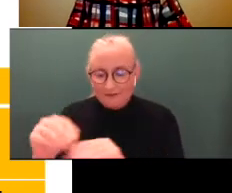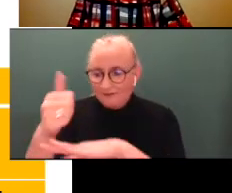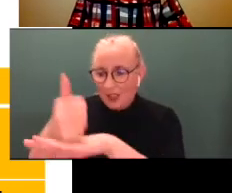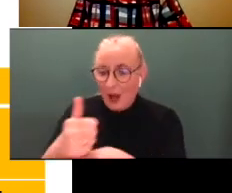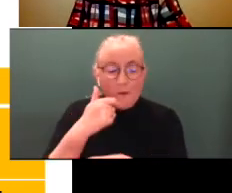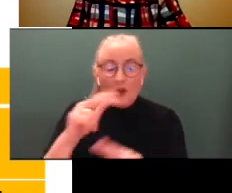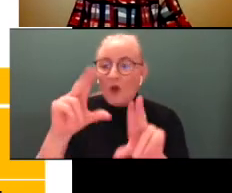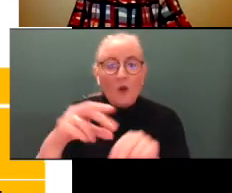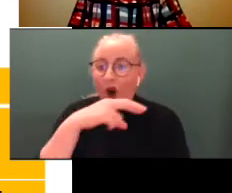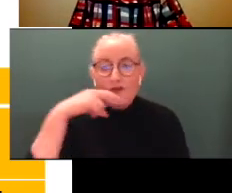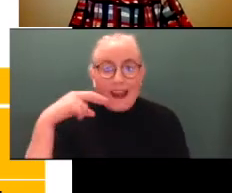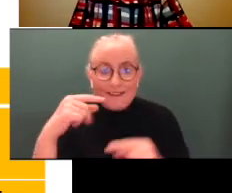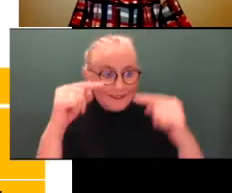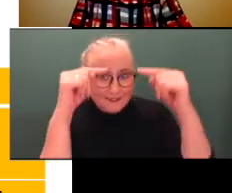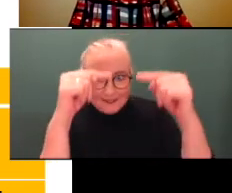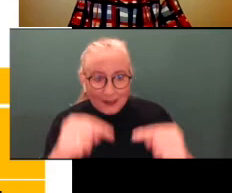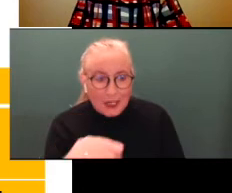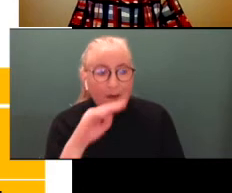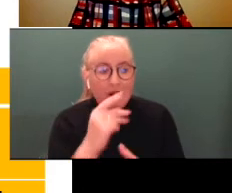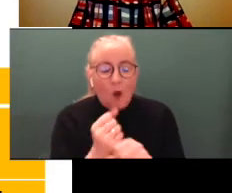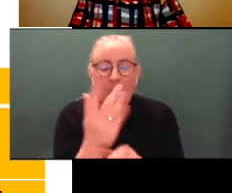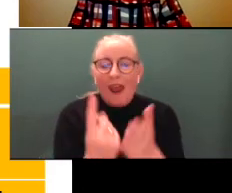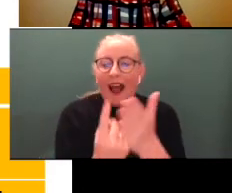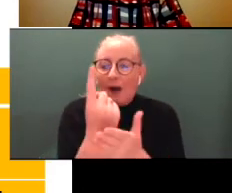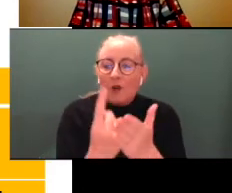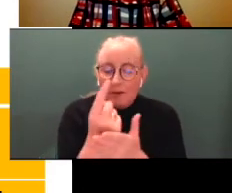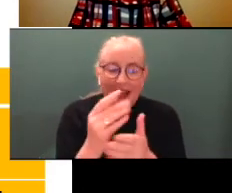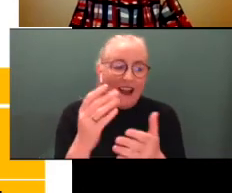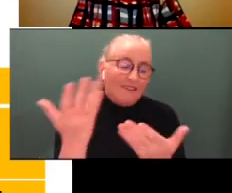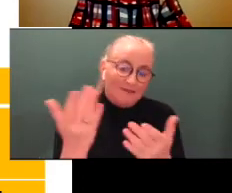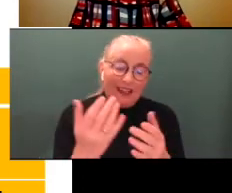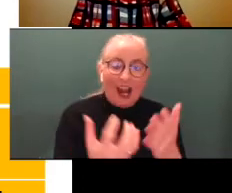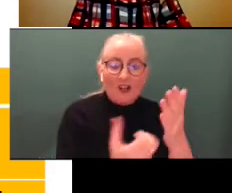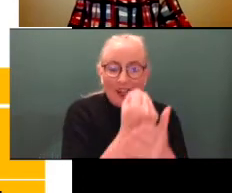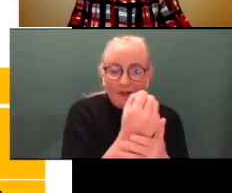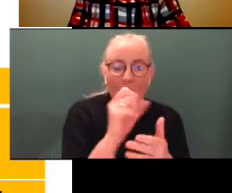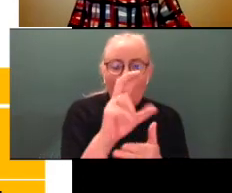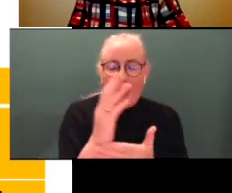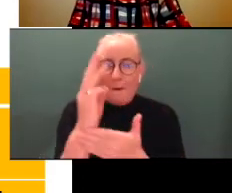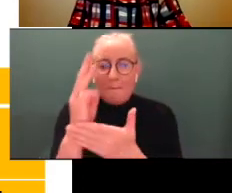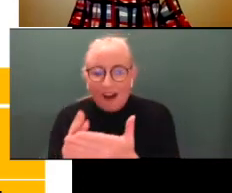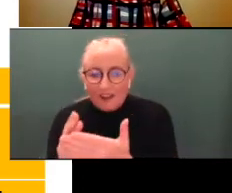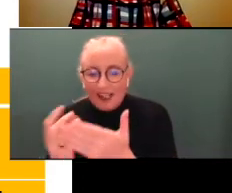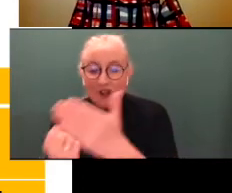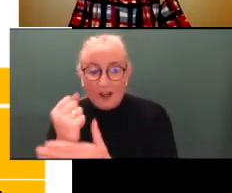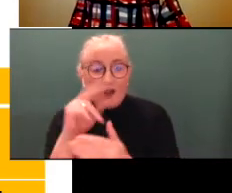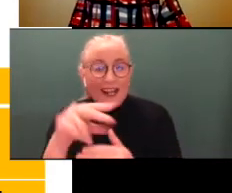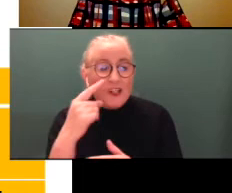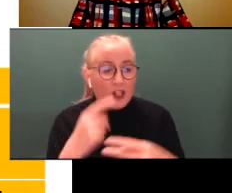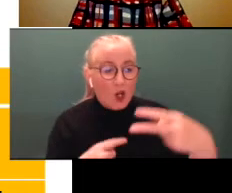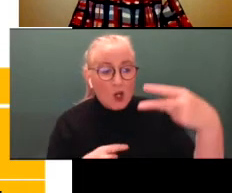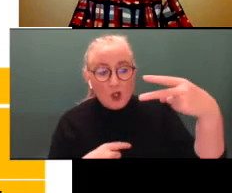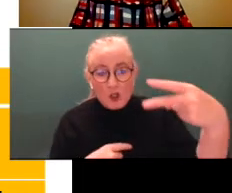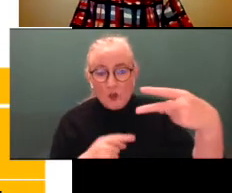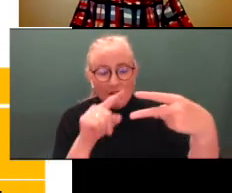red here anymore. So all of the outcomes had either been achieved or partially achieved. And we see that 2 are green as